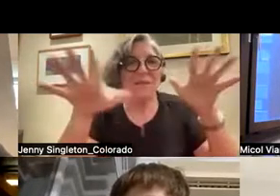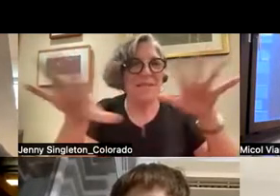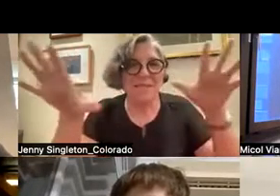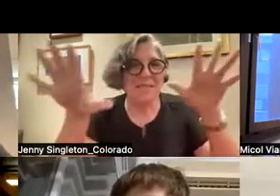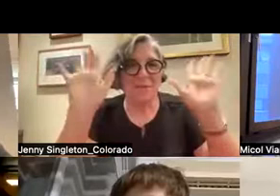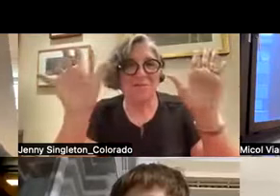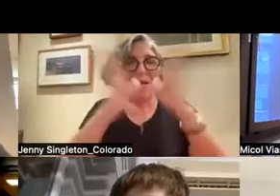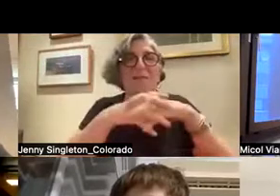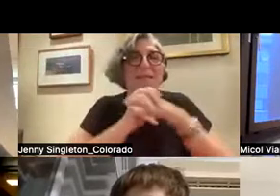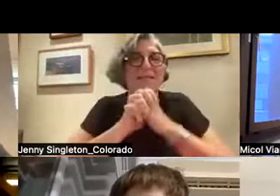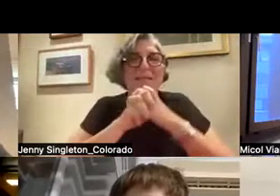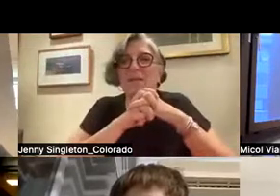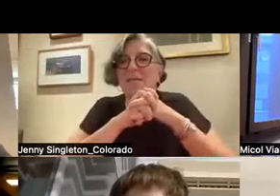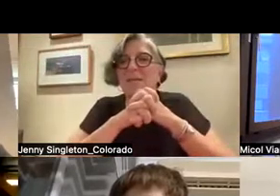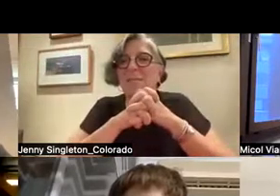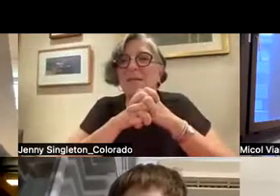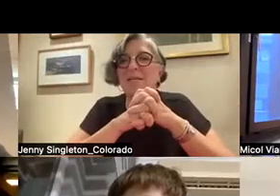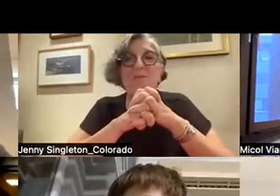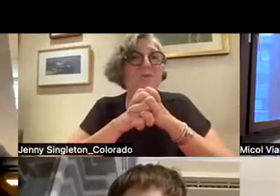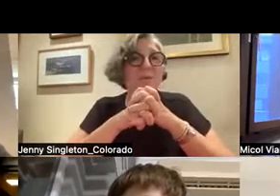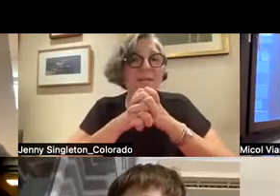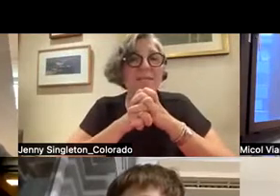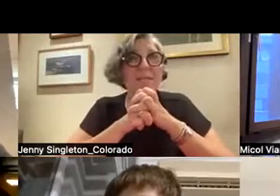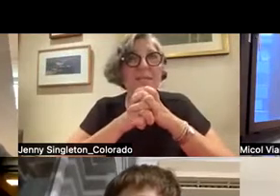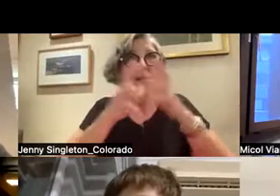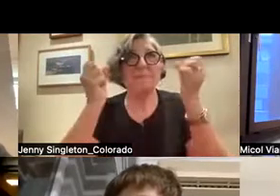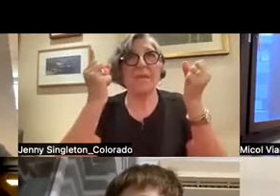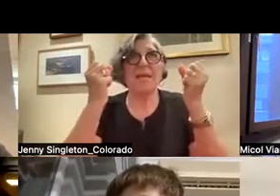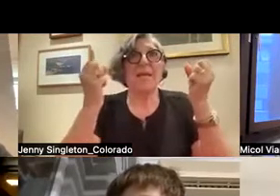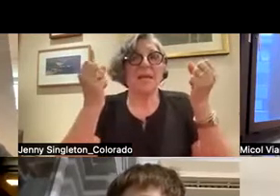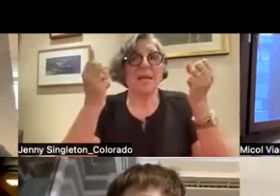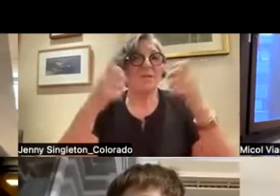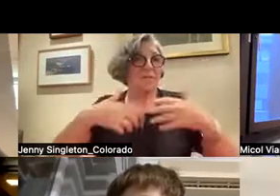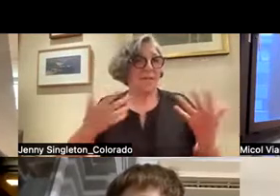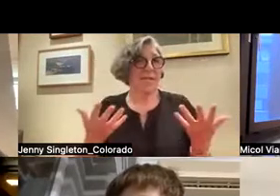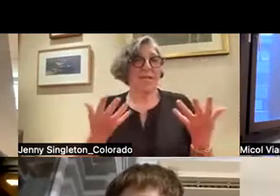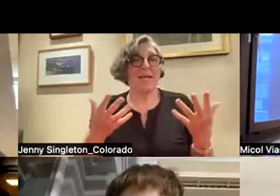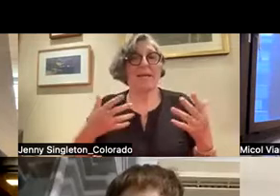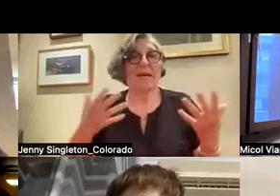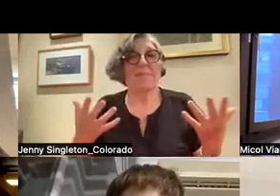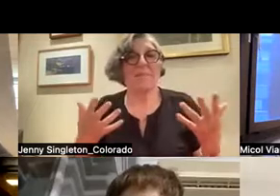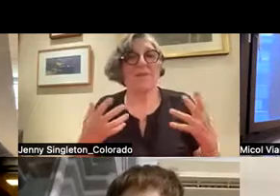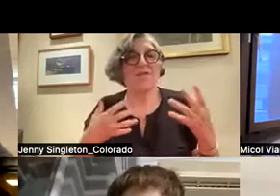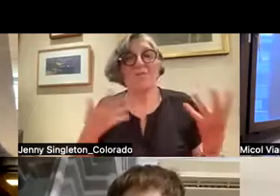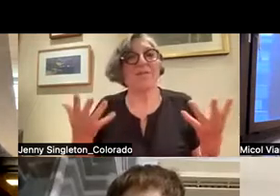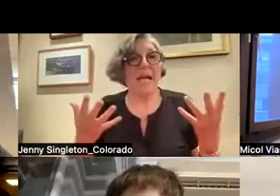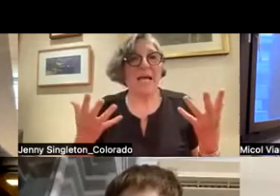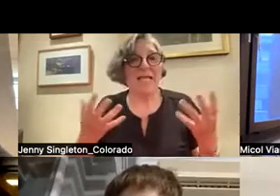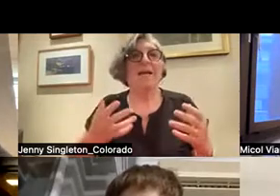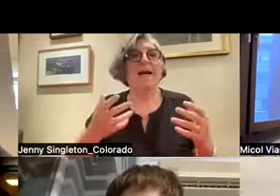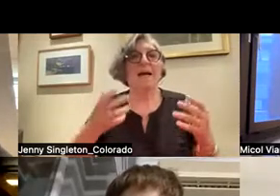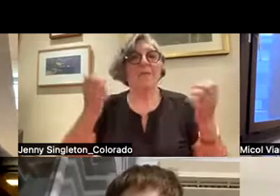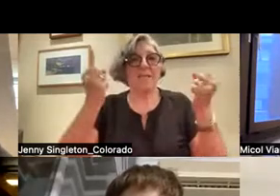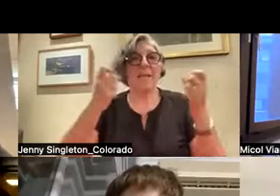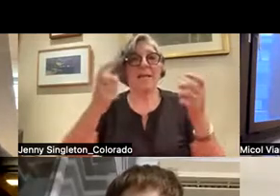if anyone has to step off, by all means, do that. So let me answer. So yes, so if I say, do you